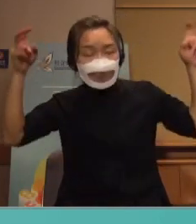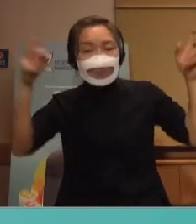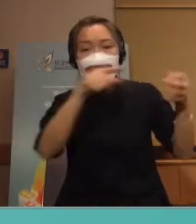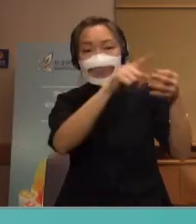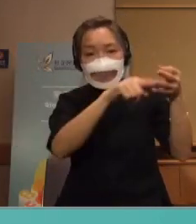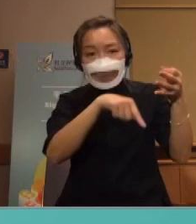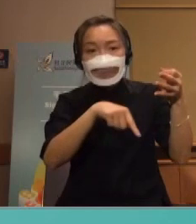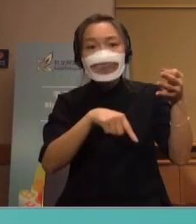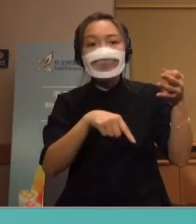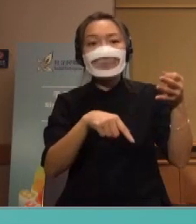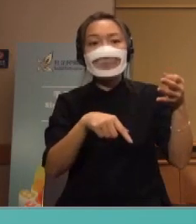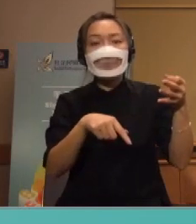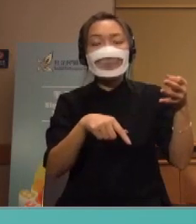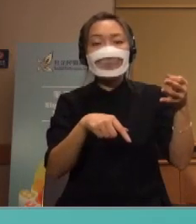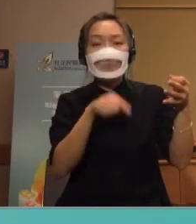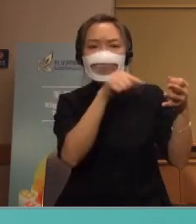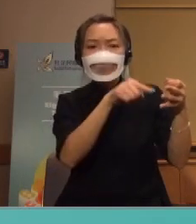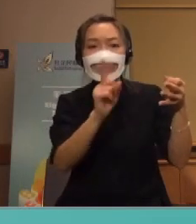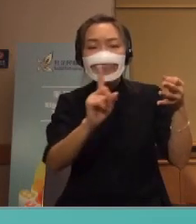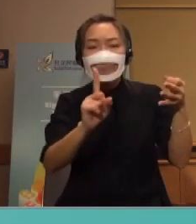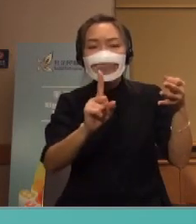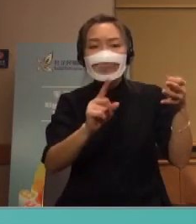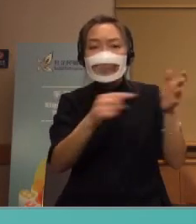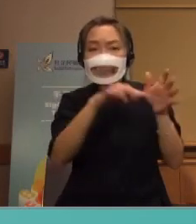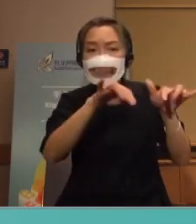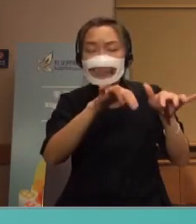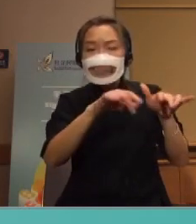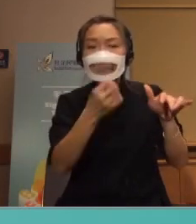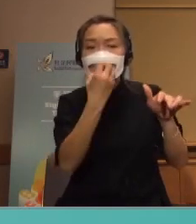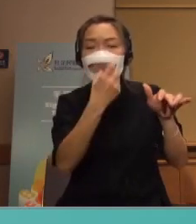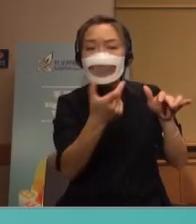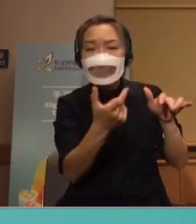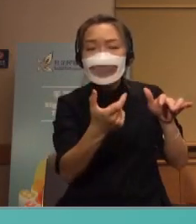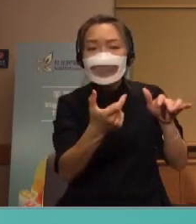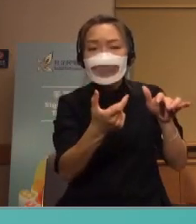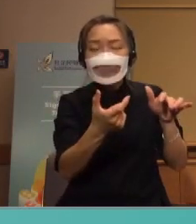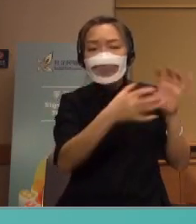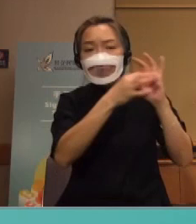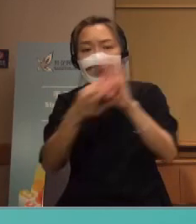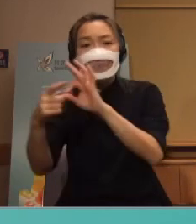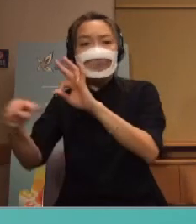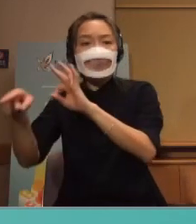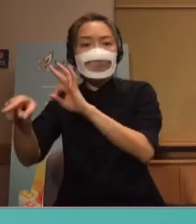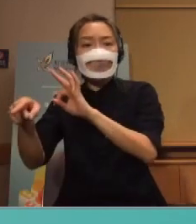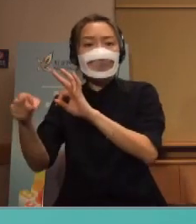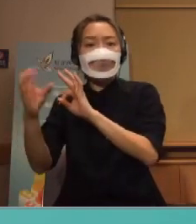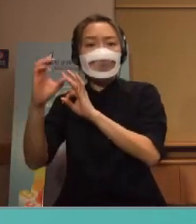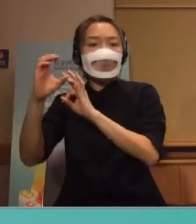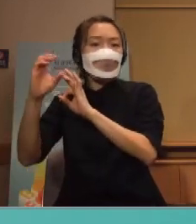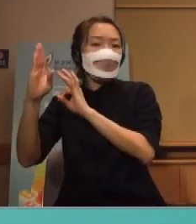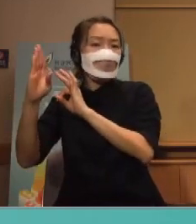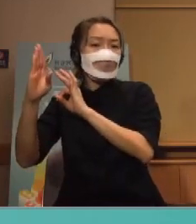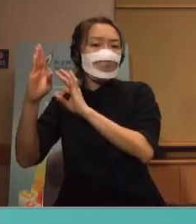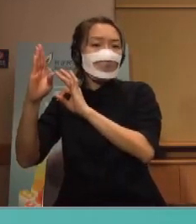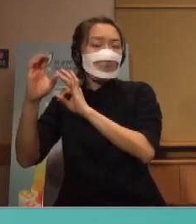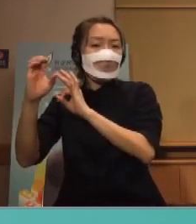CBDC program. And what we're starting to see is the fragmentation of from a protocol level, right? Let's say